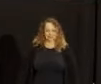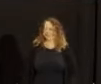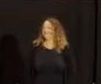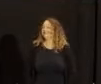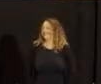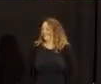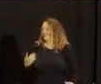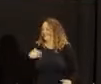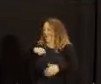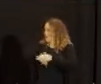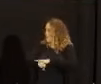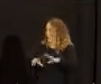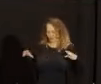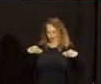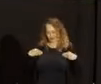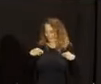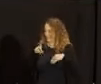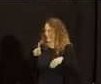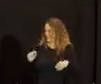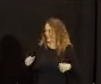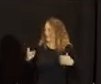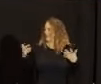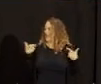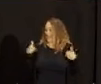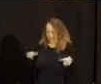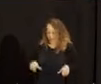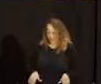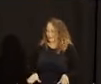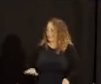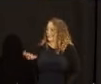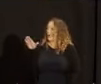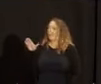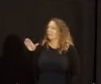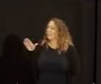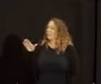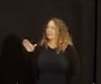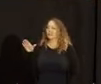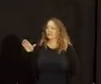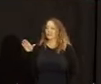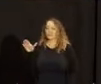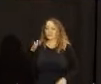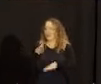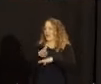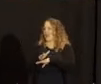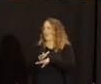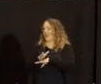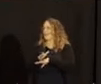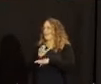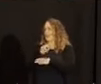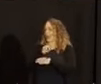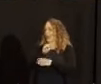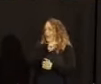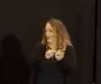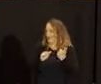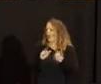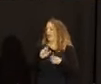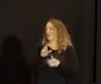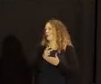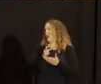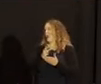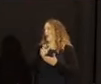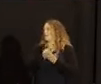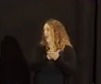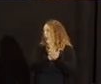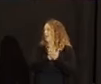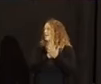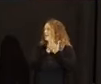Born with a disability, and I grew up after the ADA was passed, after the Rehab Act existed,